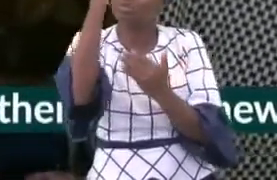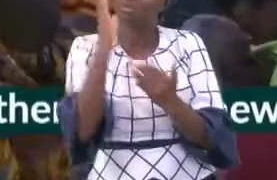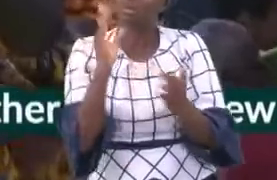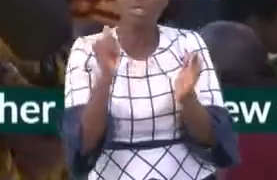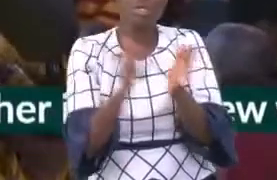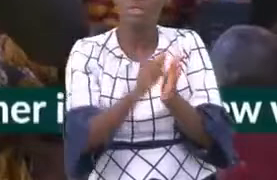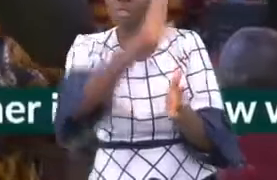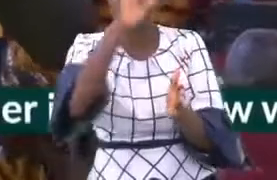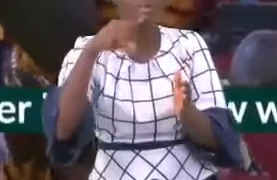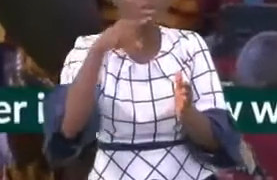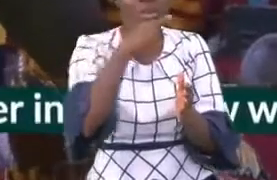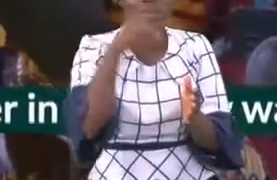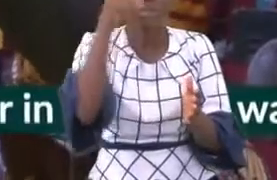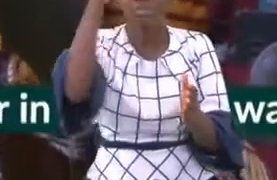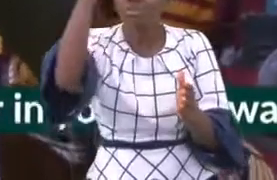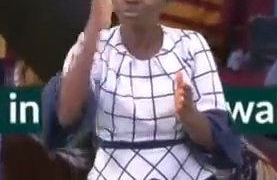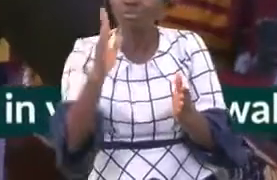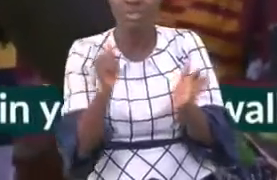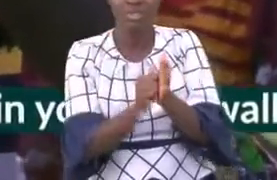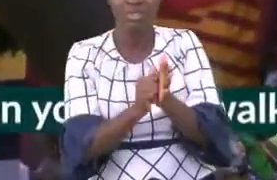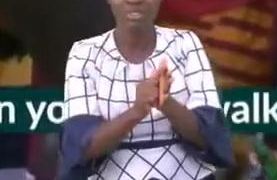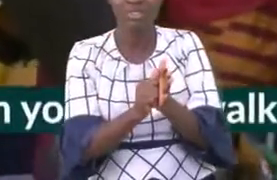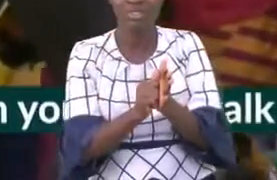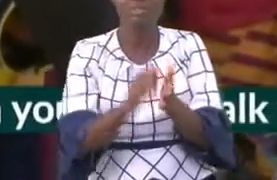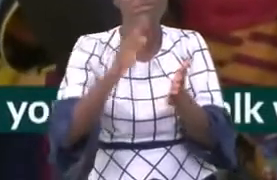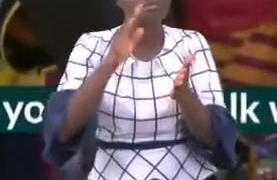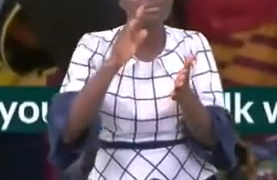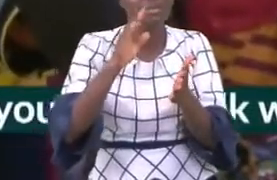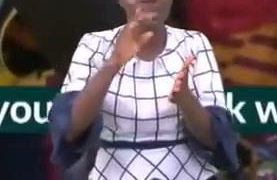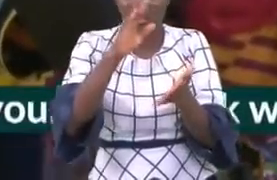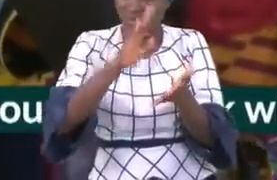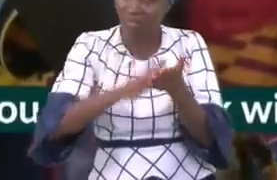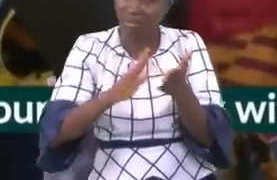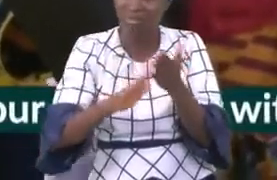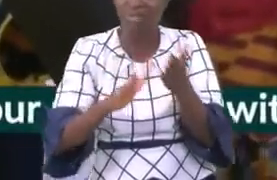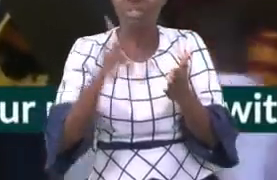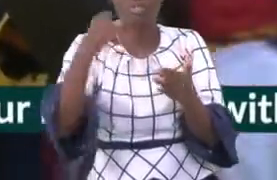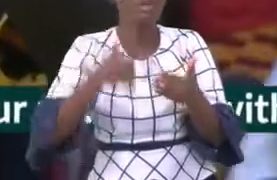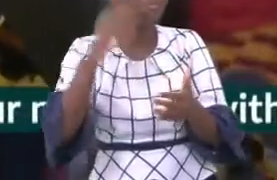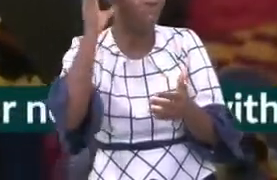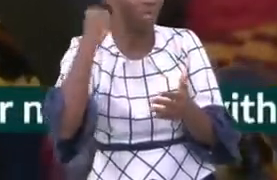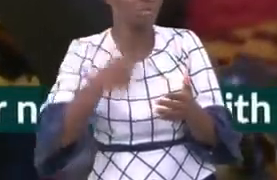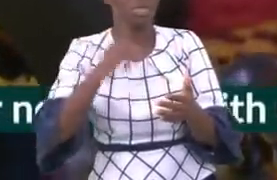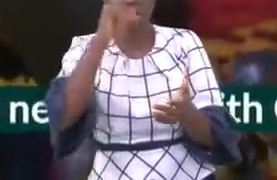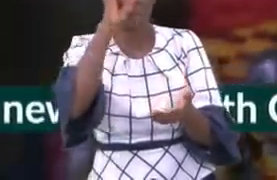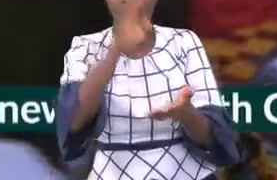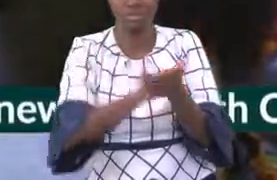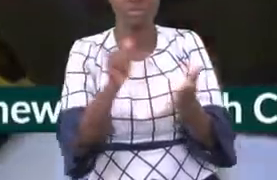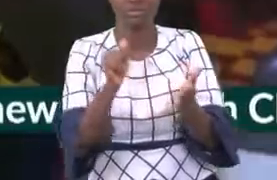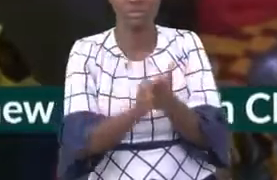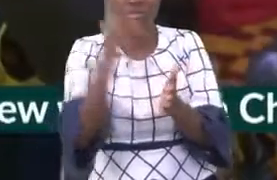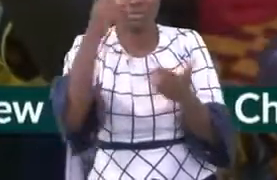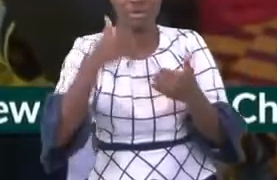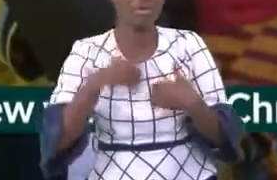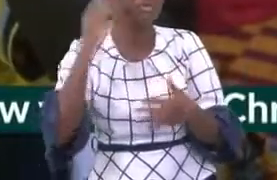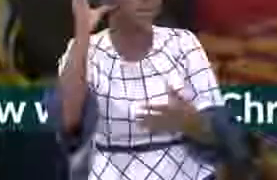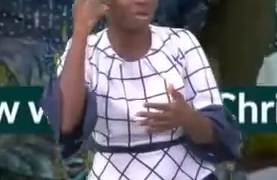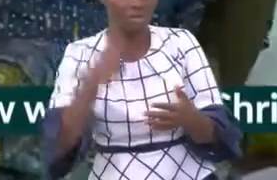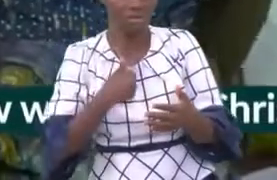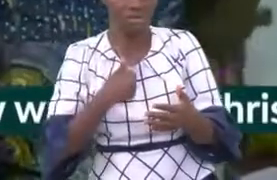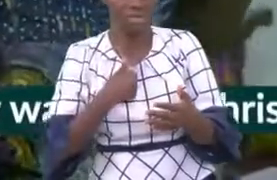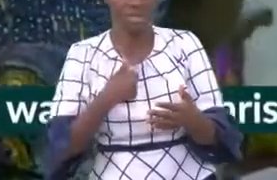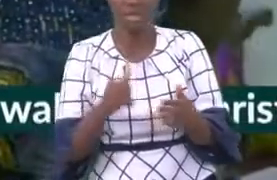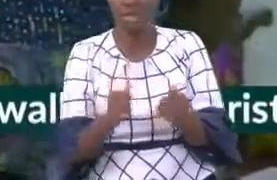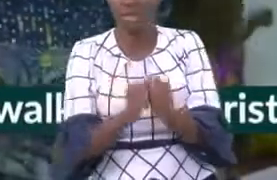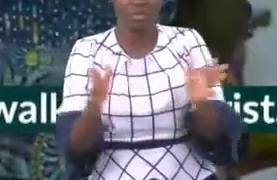believe you have heard me without feeling, without any other thing, wanting to